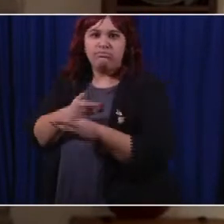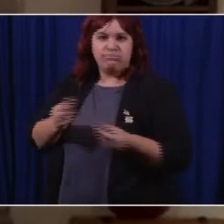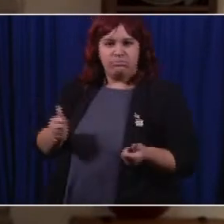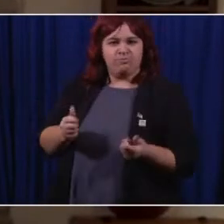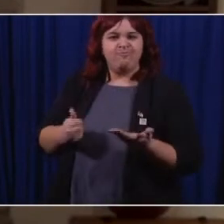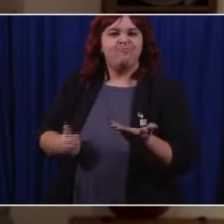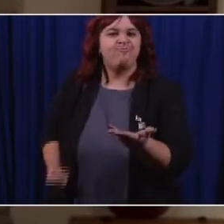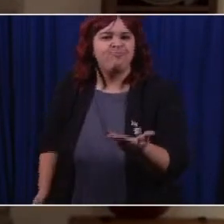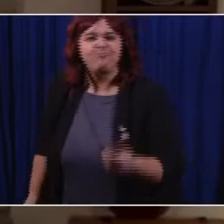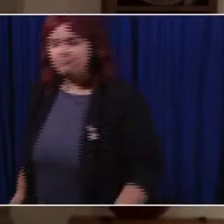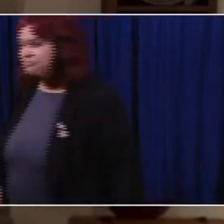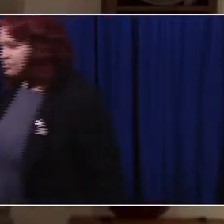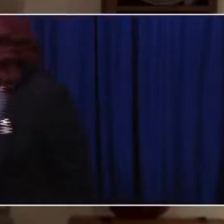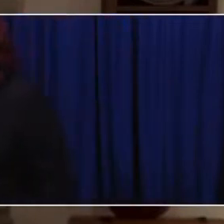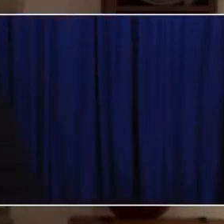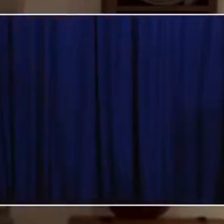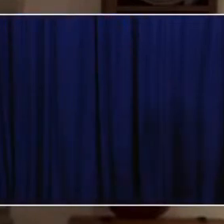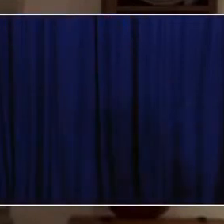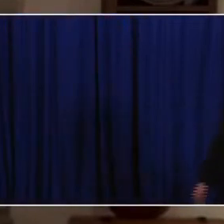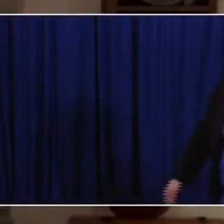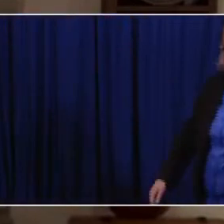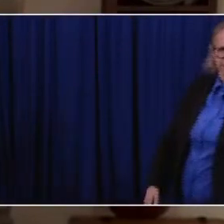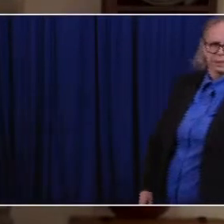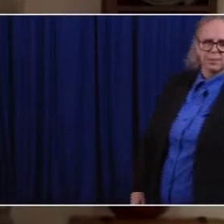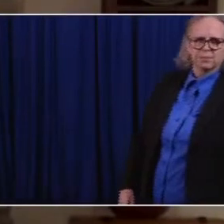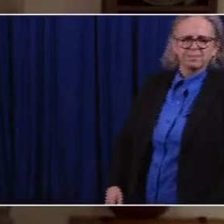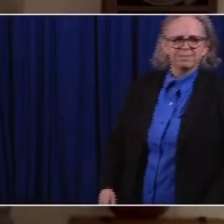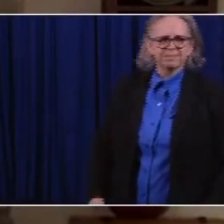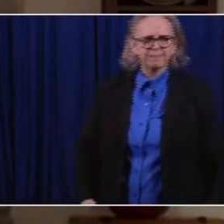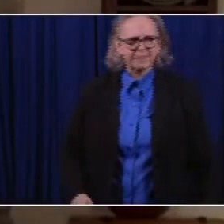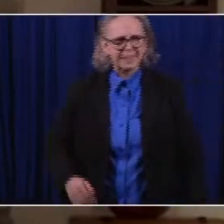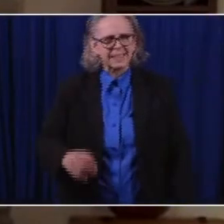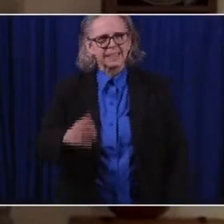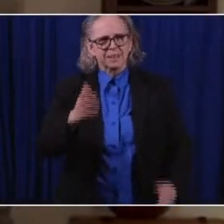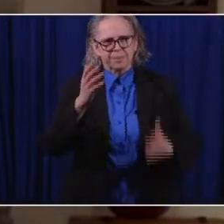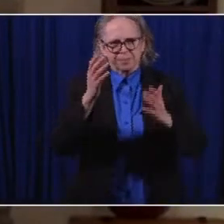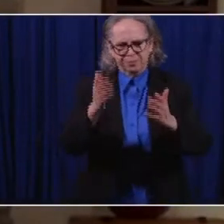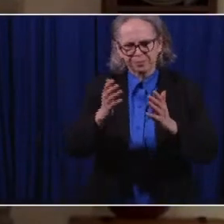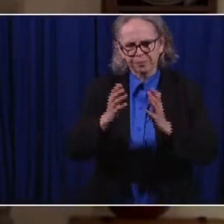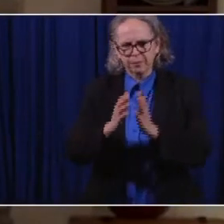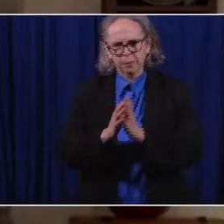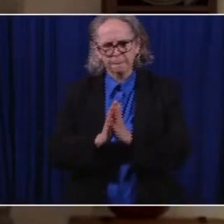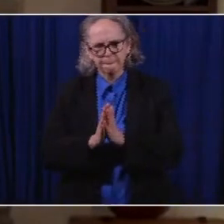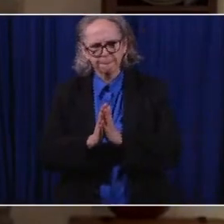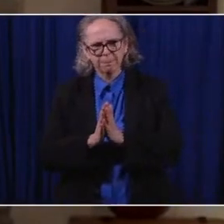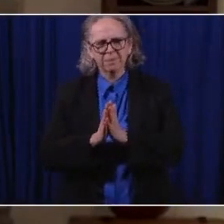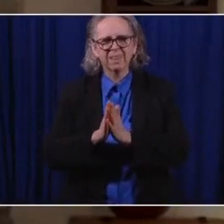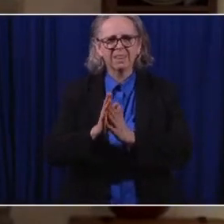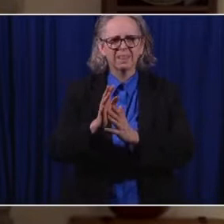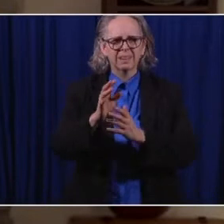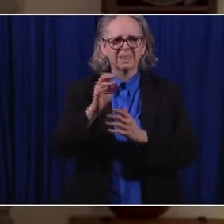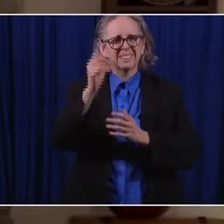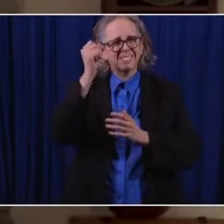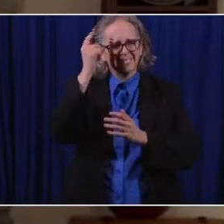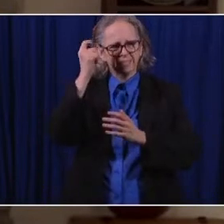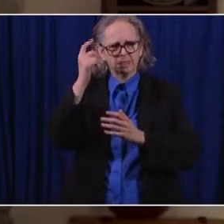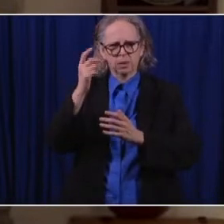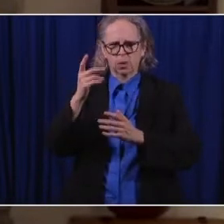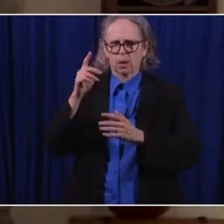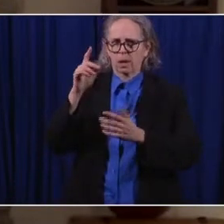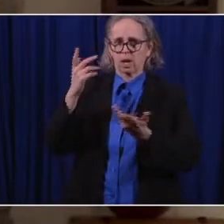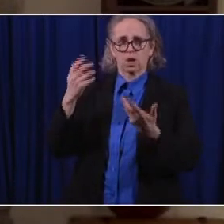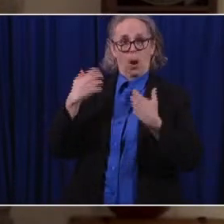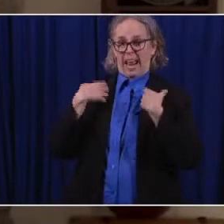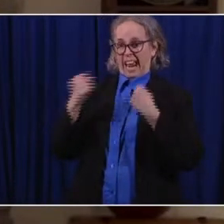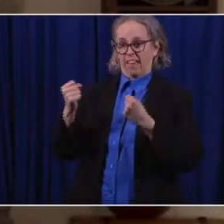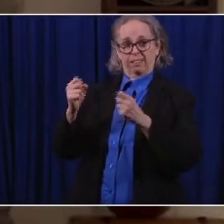It's going to be very important for us to continue to shore up our health department and